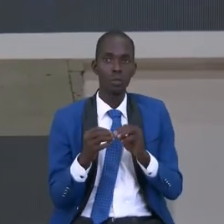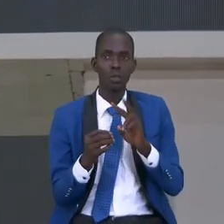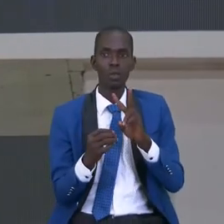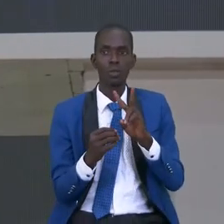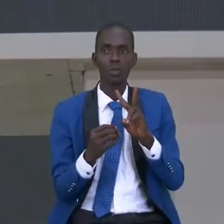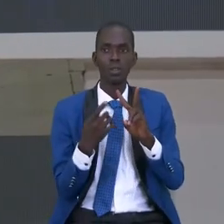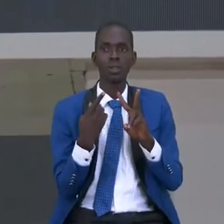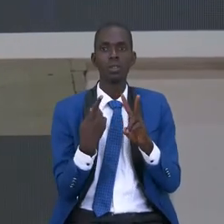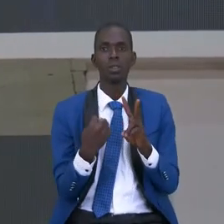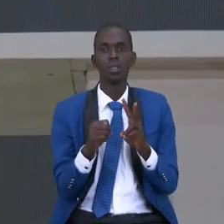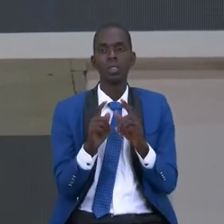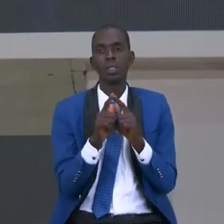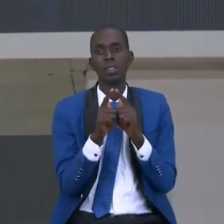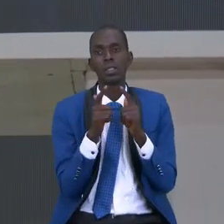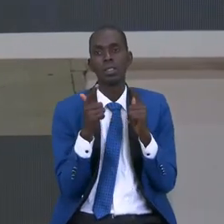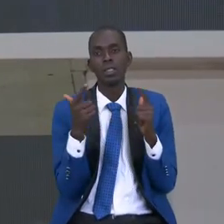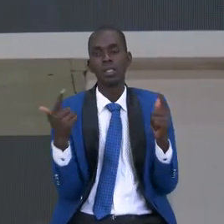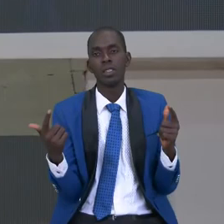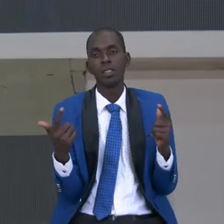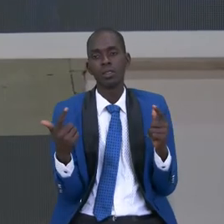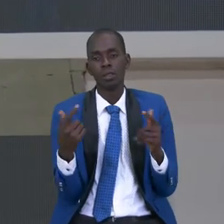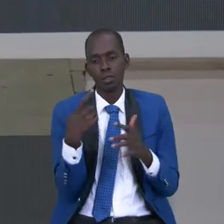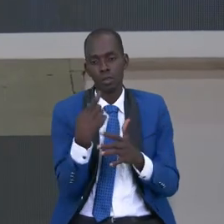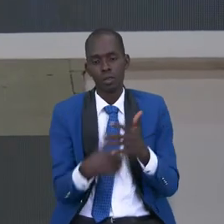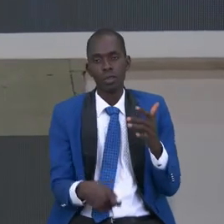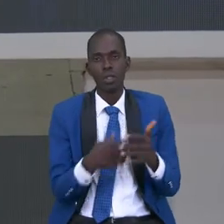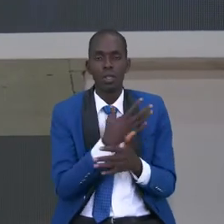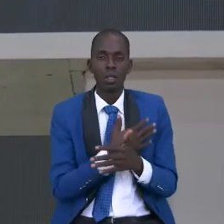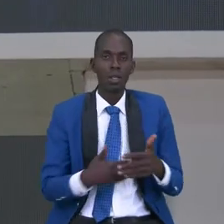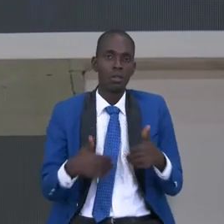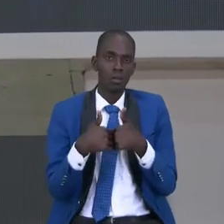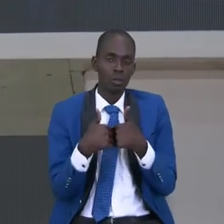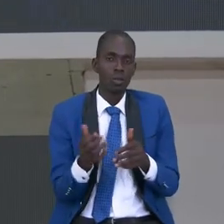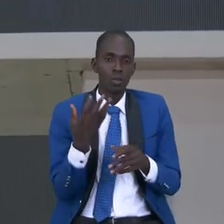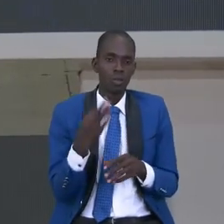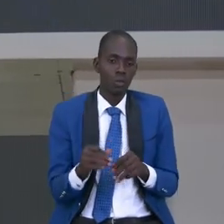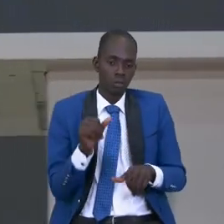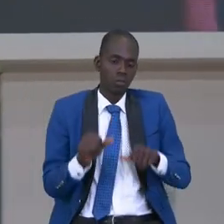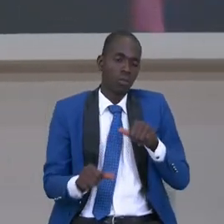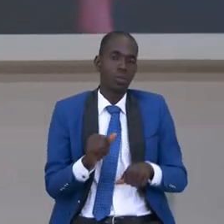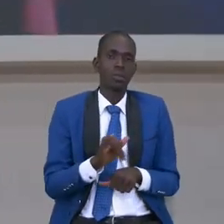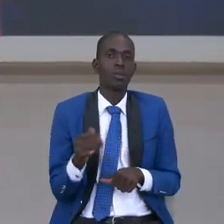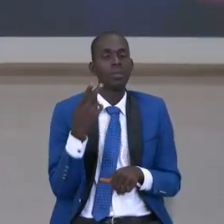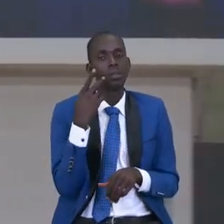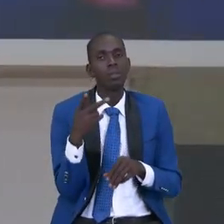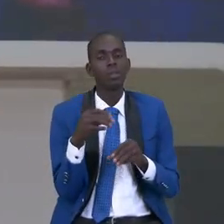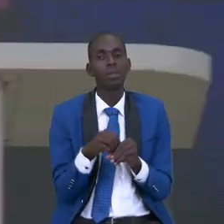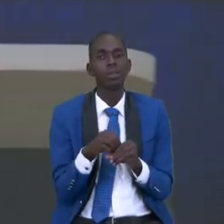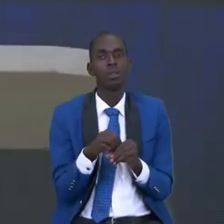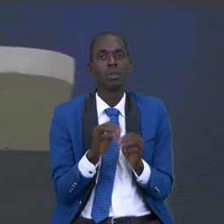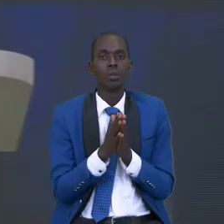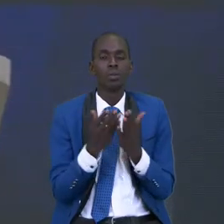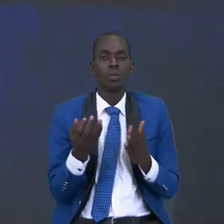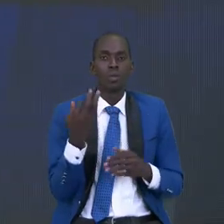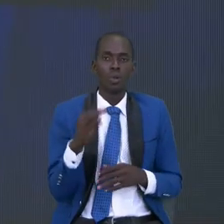the great cost and loss of unbelief. We're looking at Hebrews